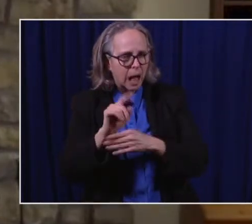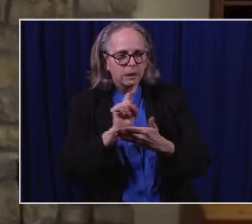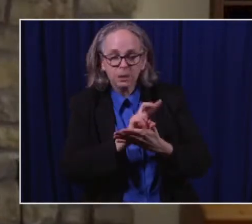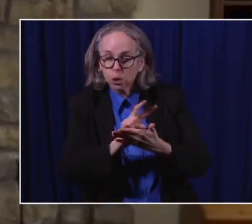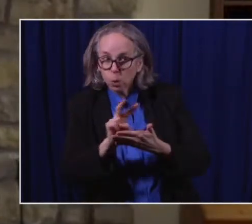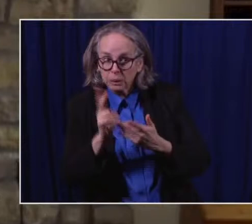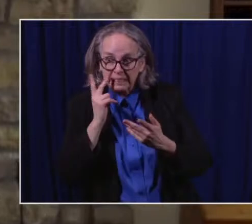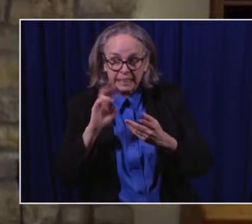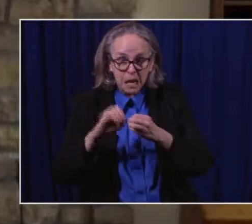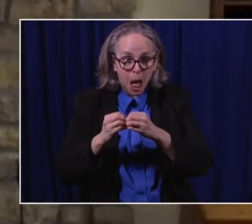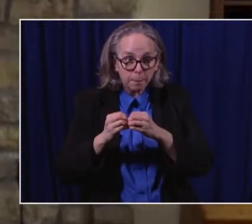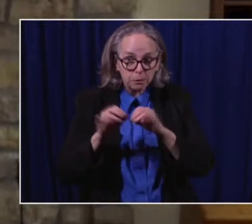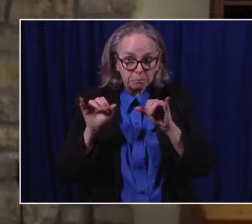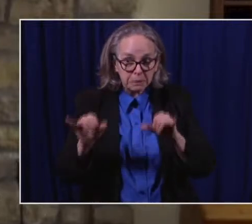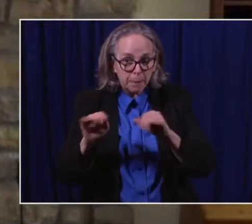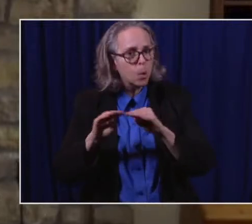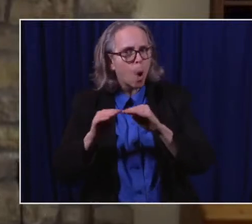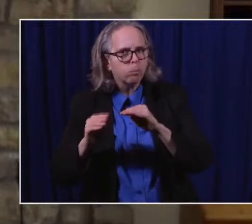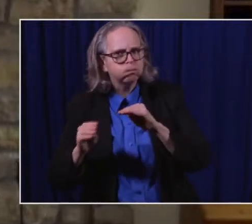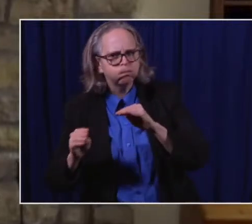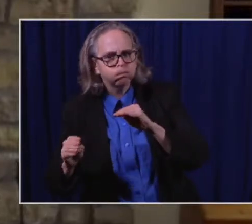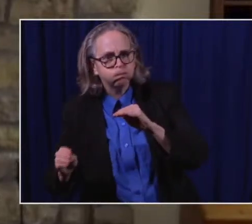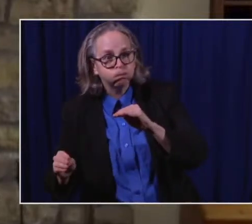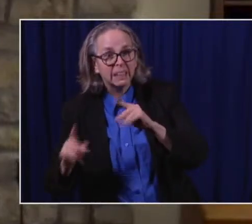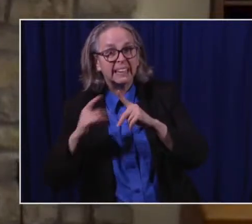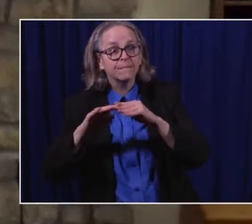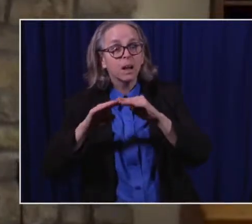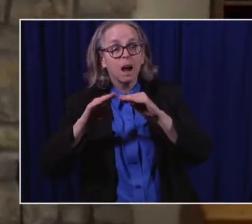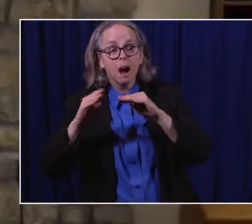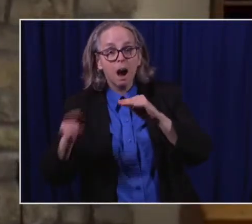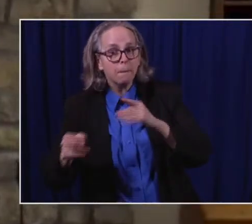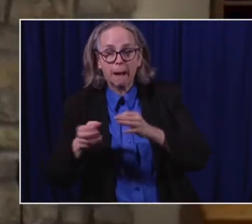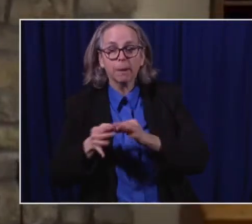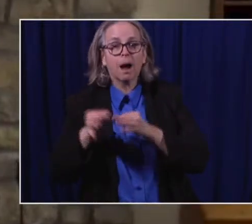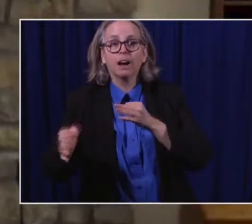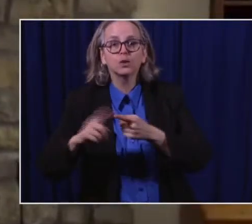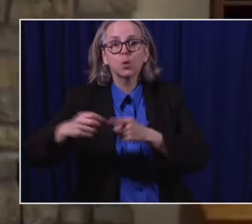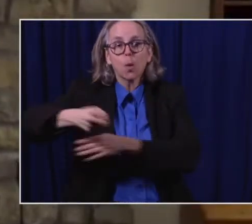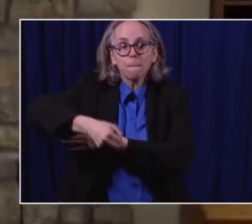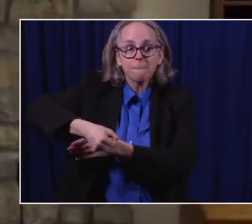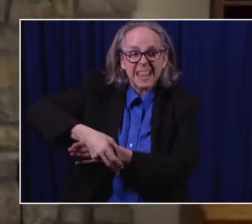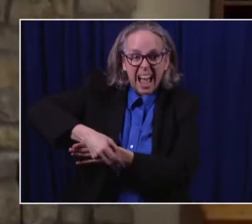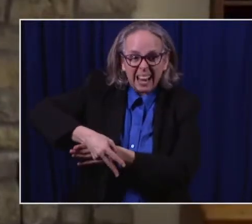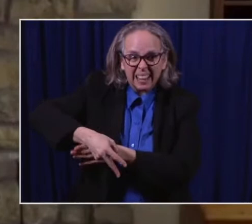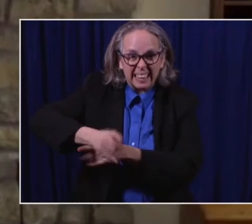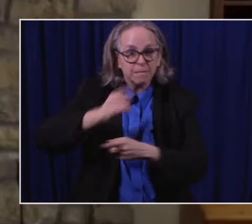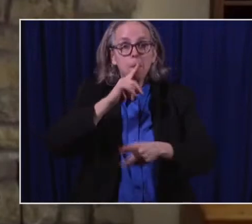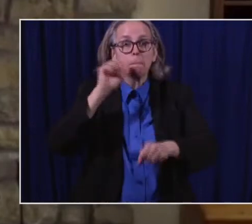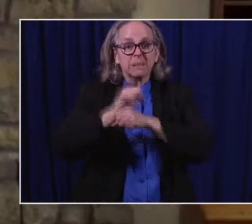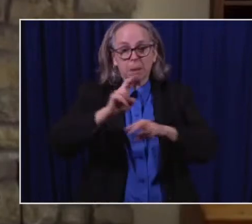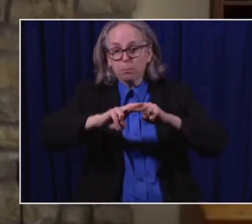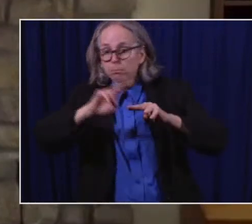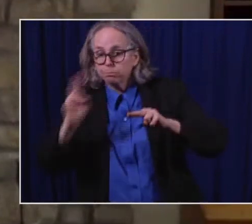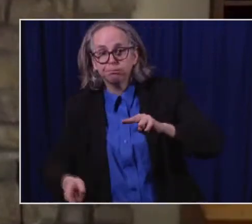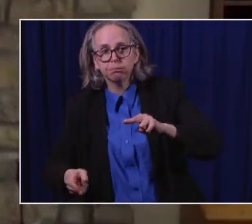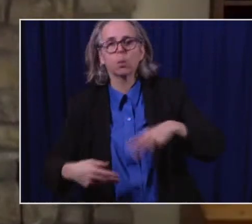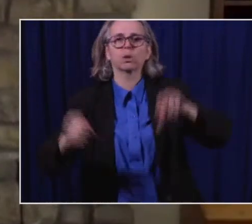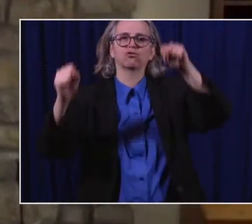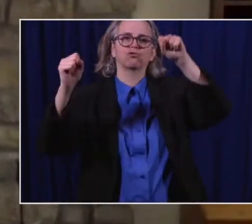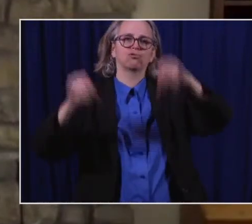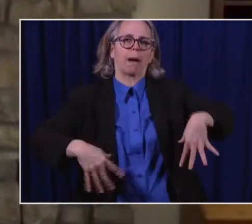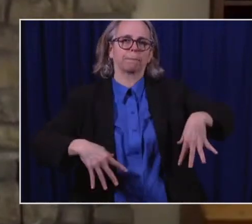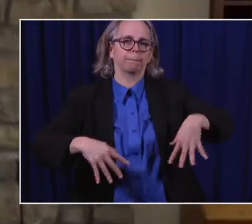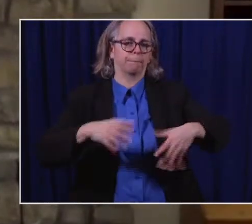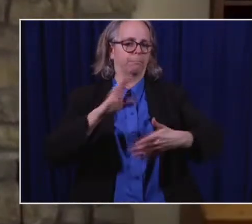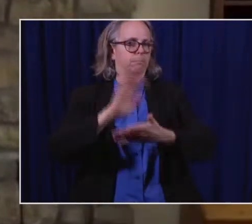continues, we may be able to go to midnight. And if it really continues to get fewer and fewer people, and we get down to